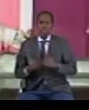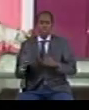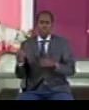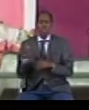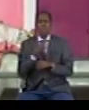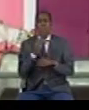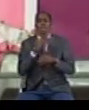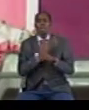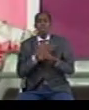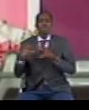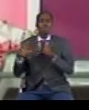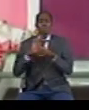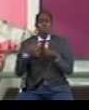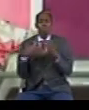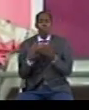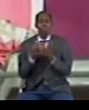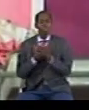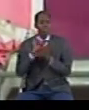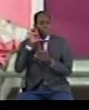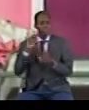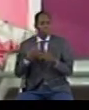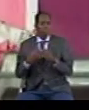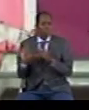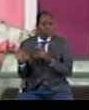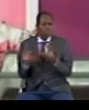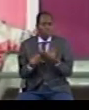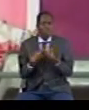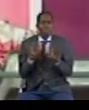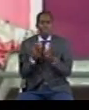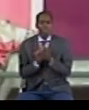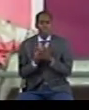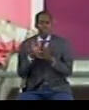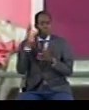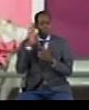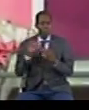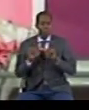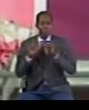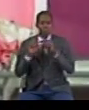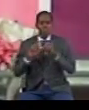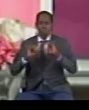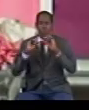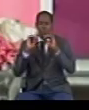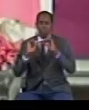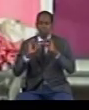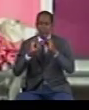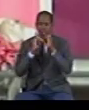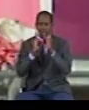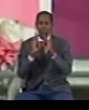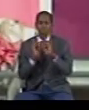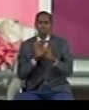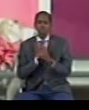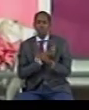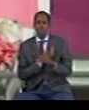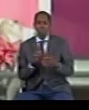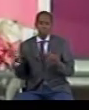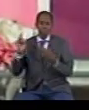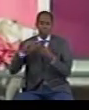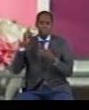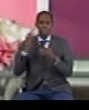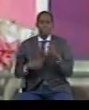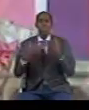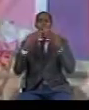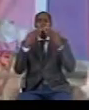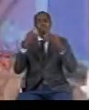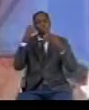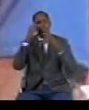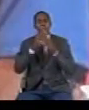that ought to be done. And so with joy and gladness, he will be teaching us, instructing us while the day is breaking. Thank you, you have